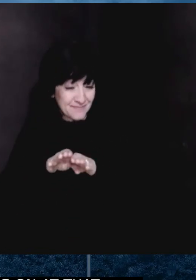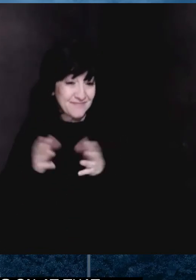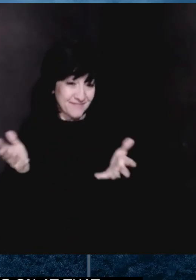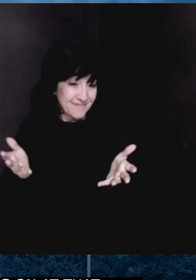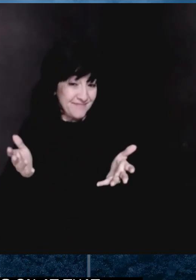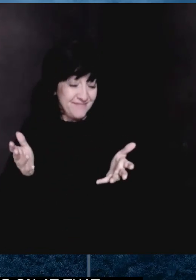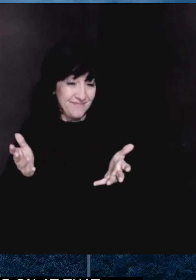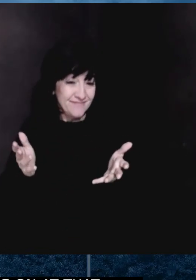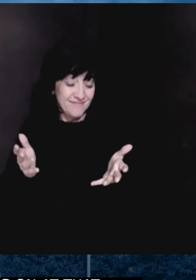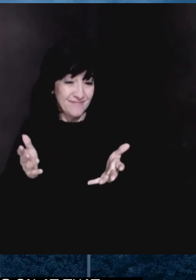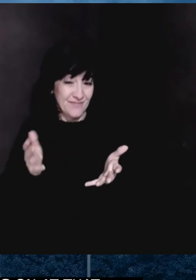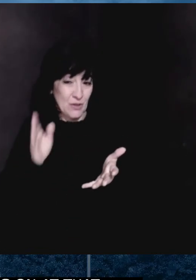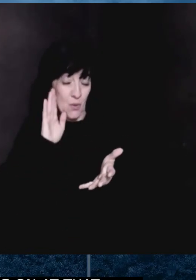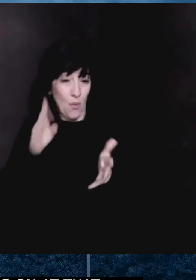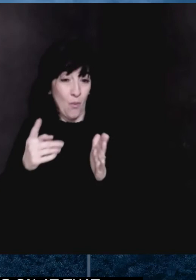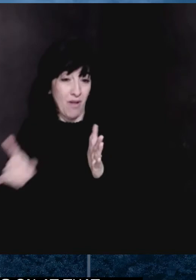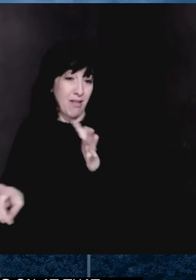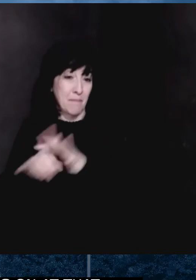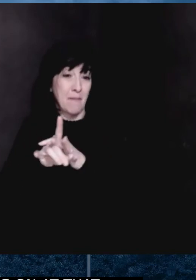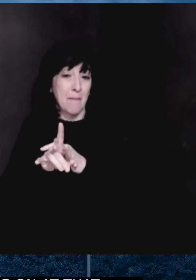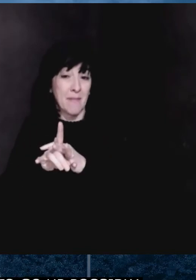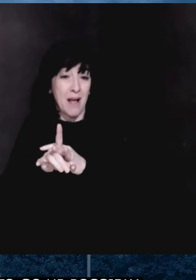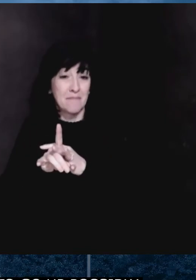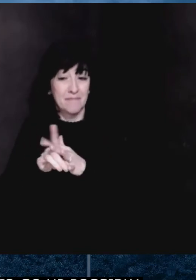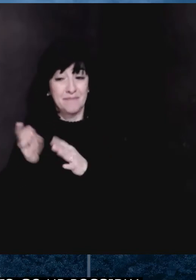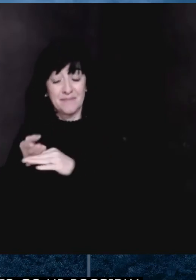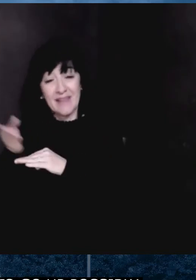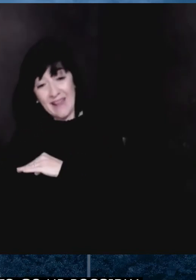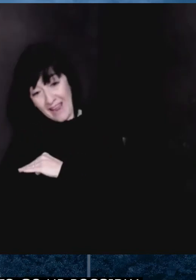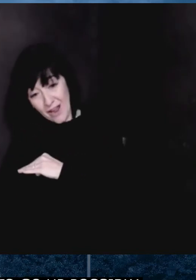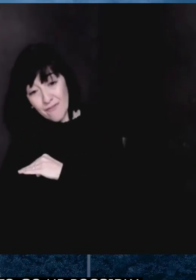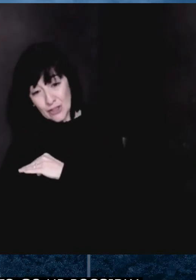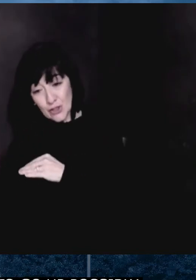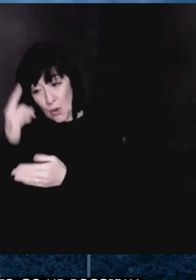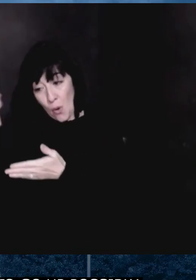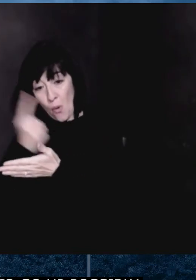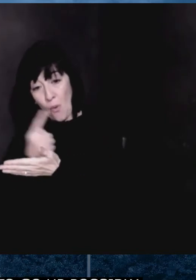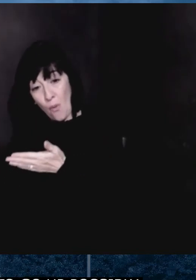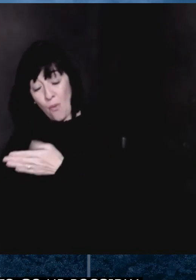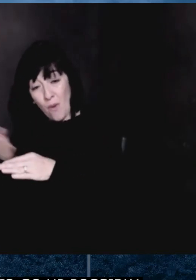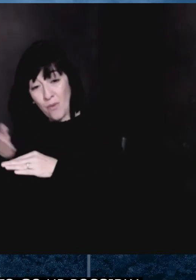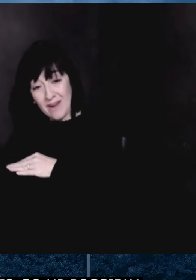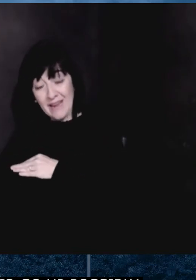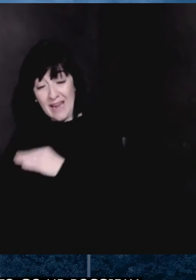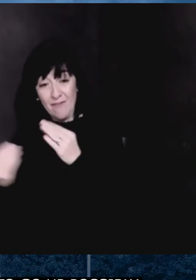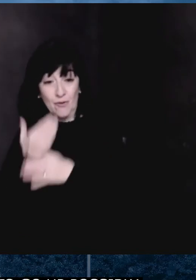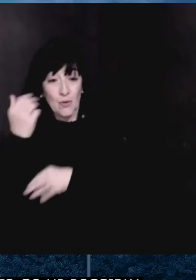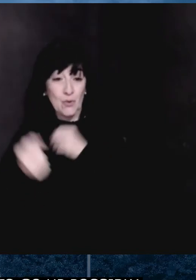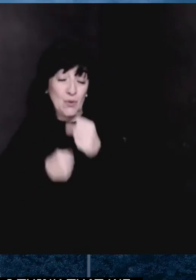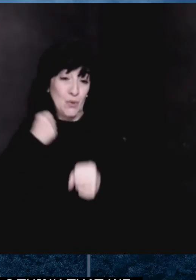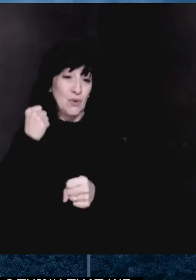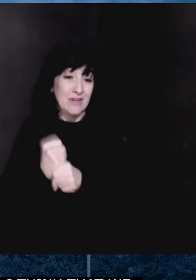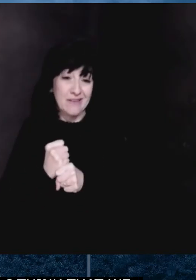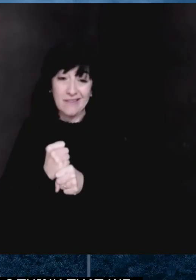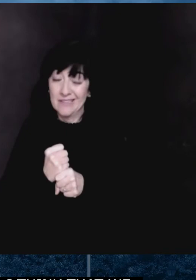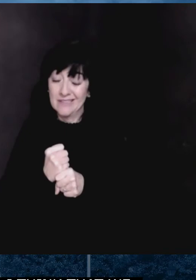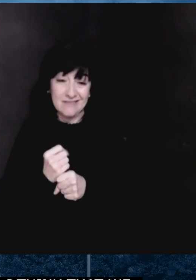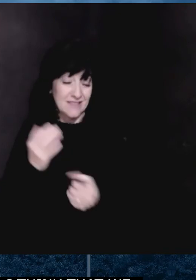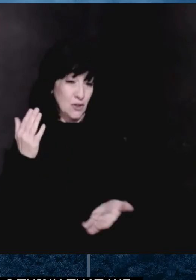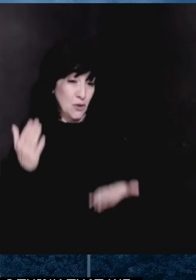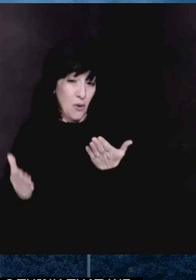week later from New Year's, I think we're going to be holding our breath until we get probably 3